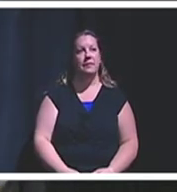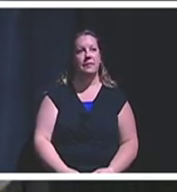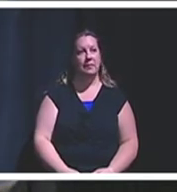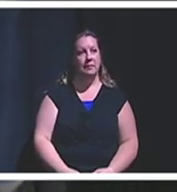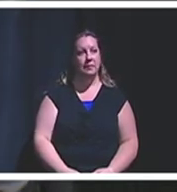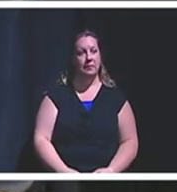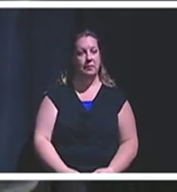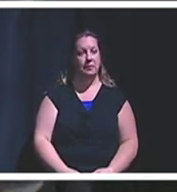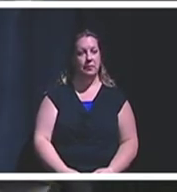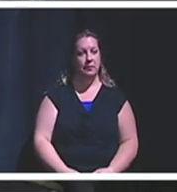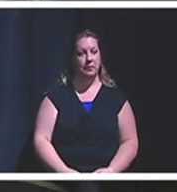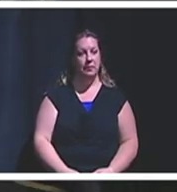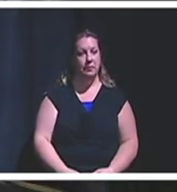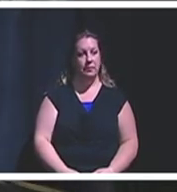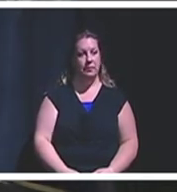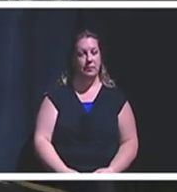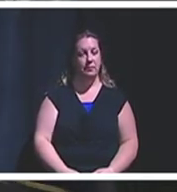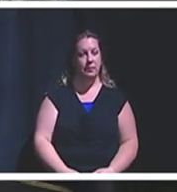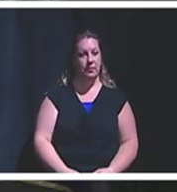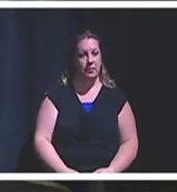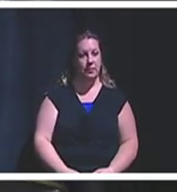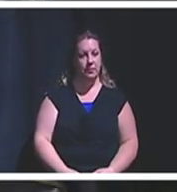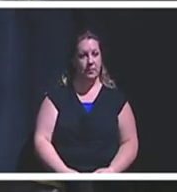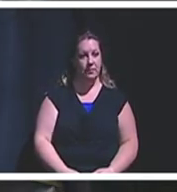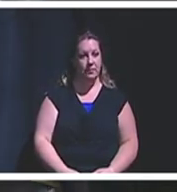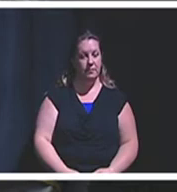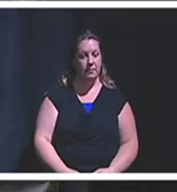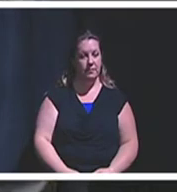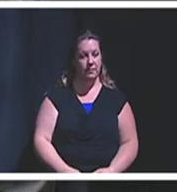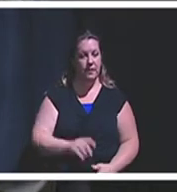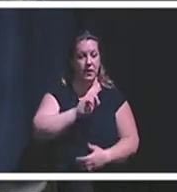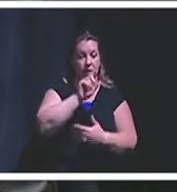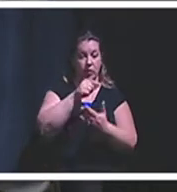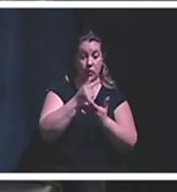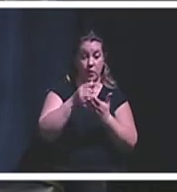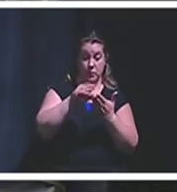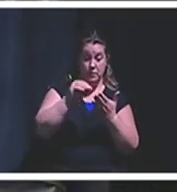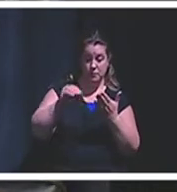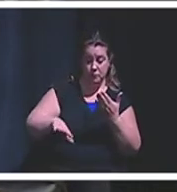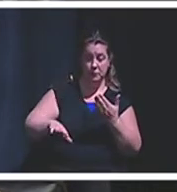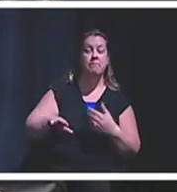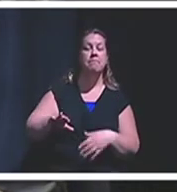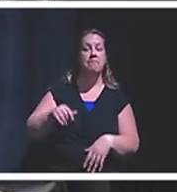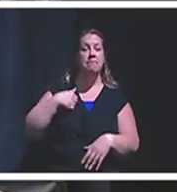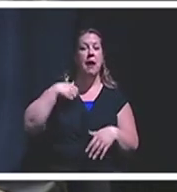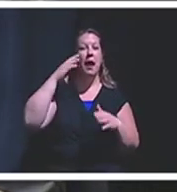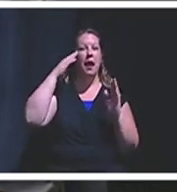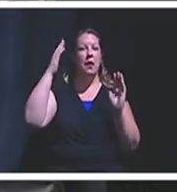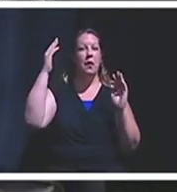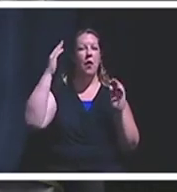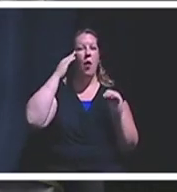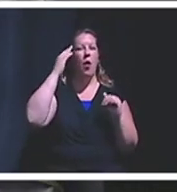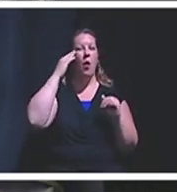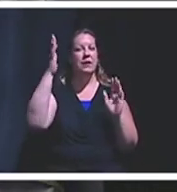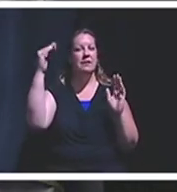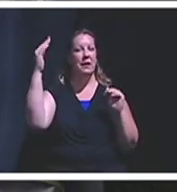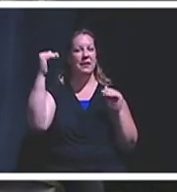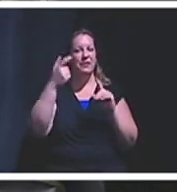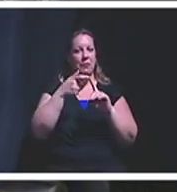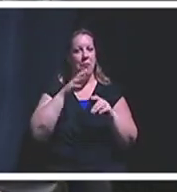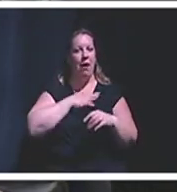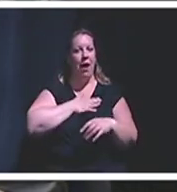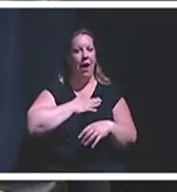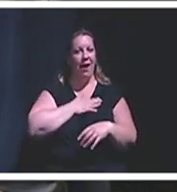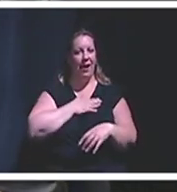Graduates, I know it's expected of my generation, whose hair is a little